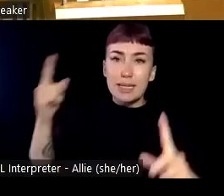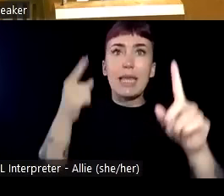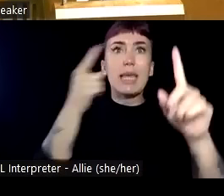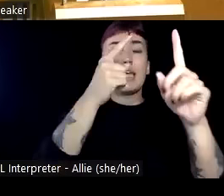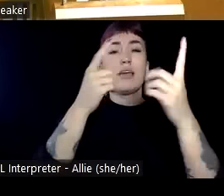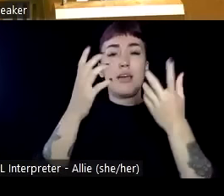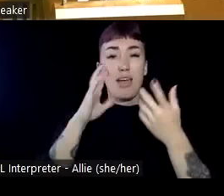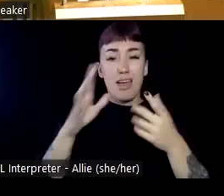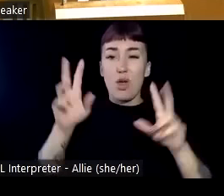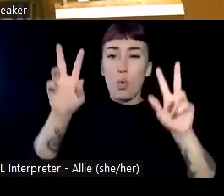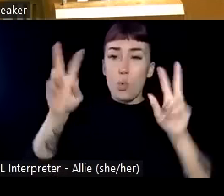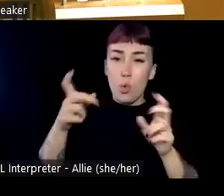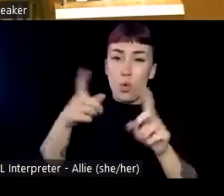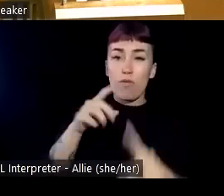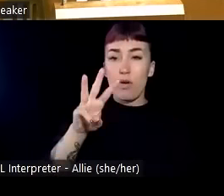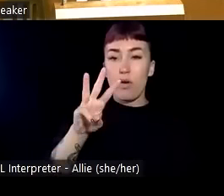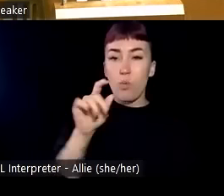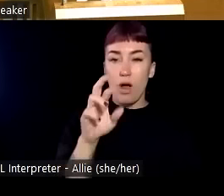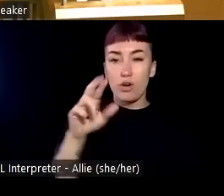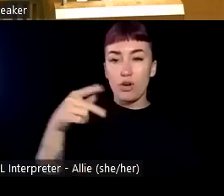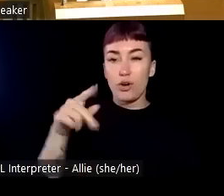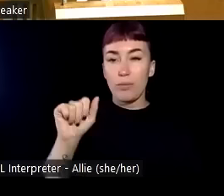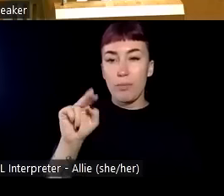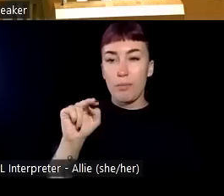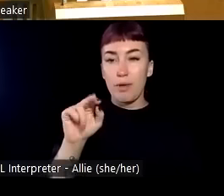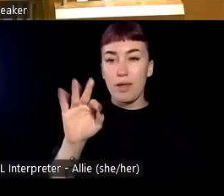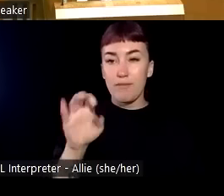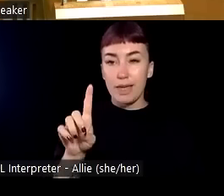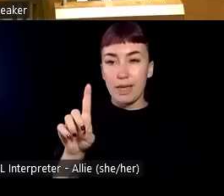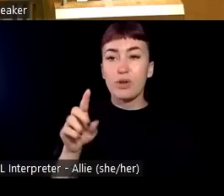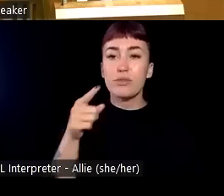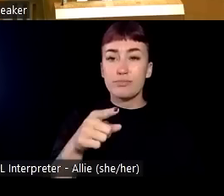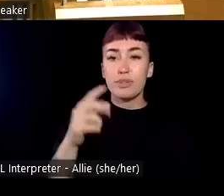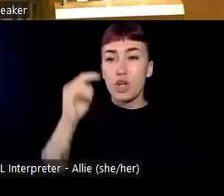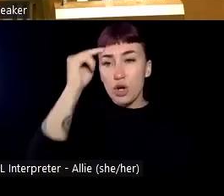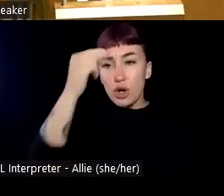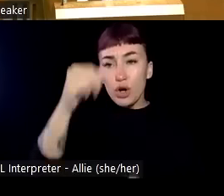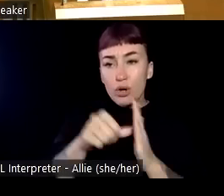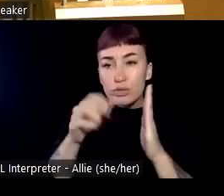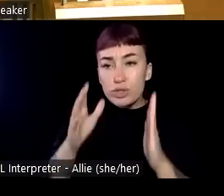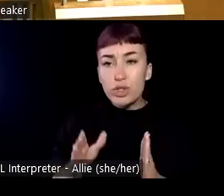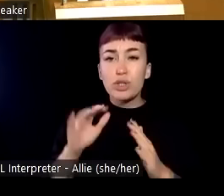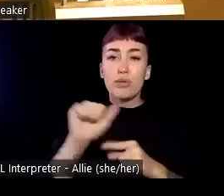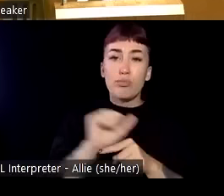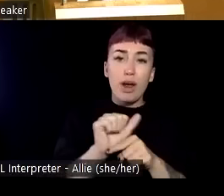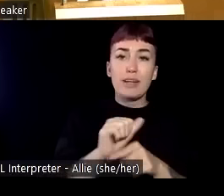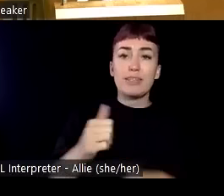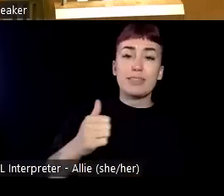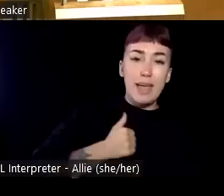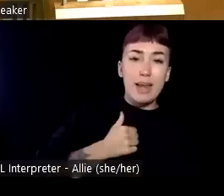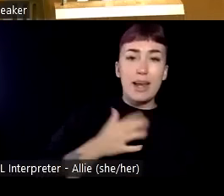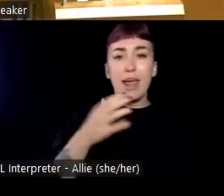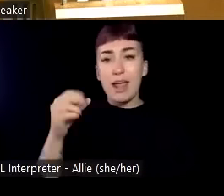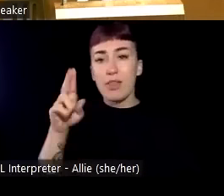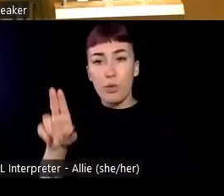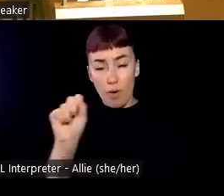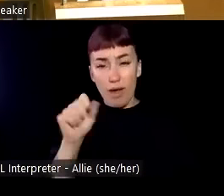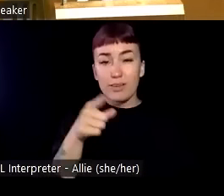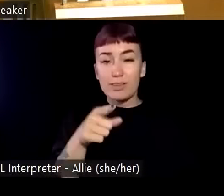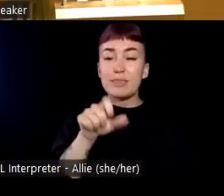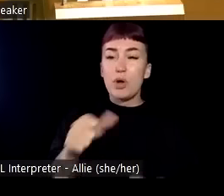this quote from Wilder Penfield, who was a neurosurgeon, practiced both in Canada and the United States. He's